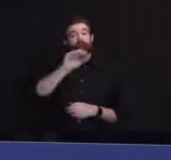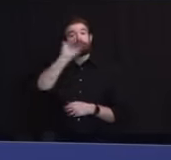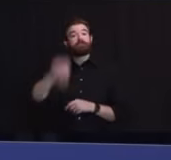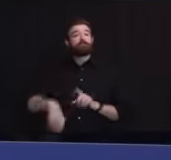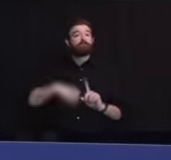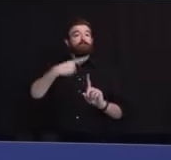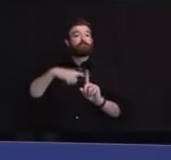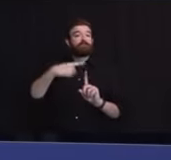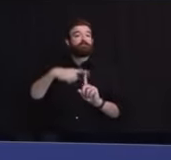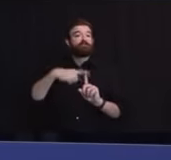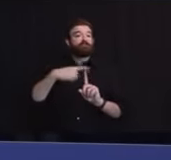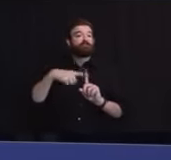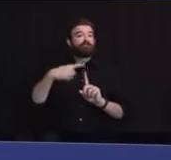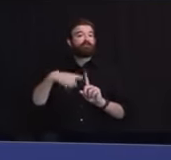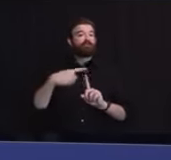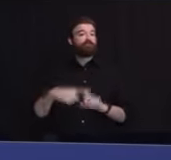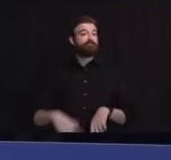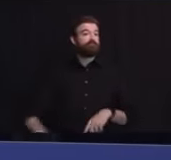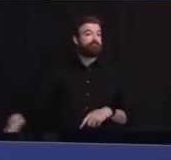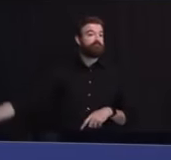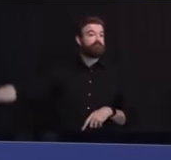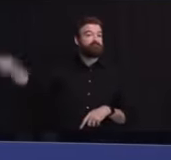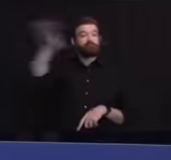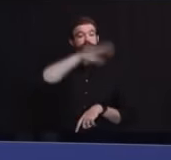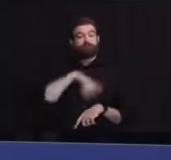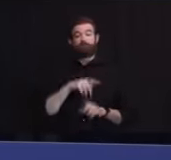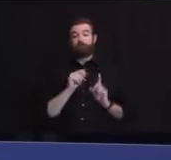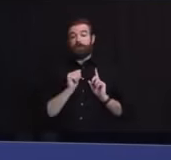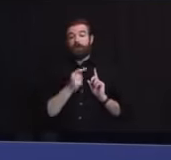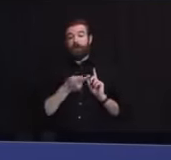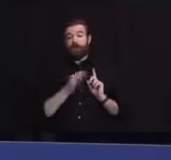positivity as of April 29th is